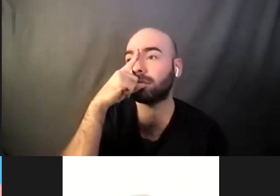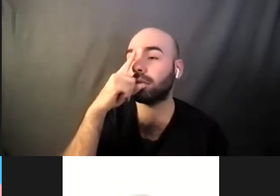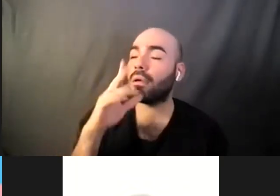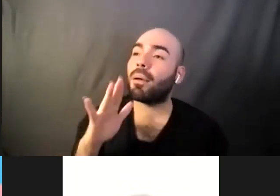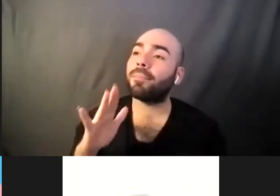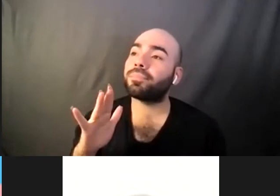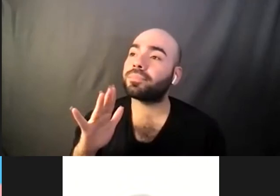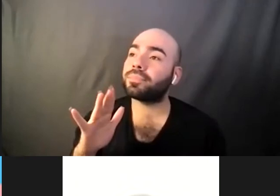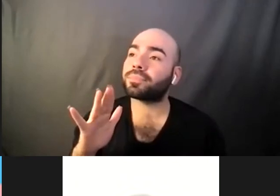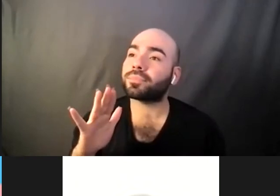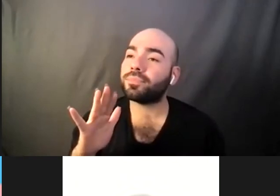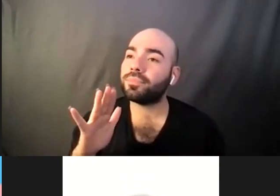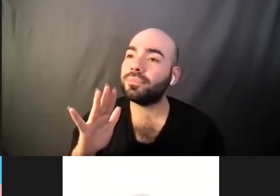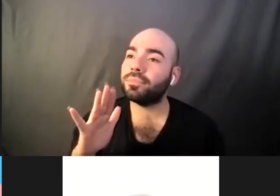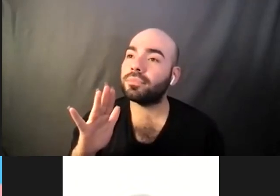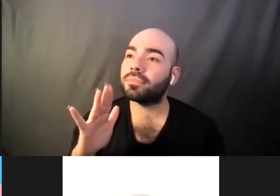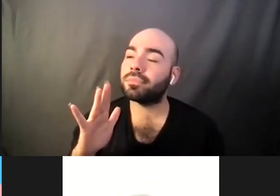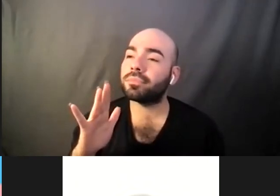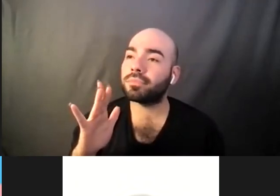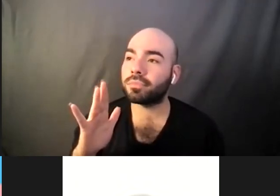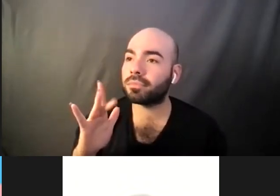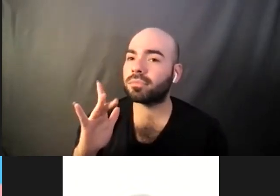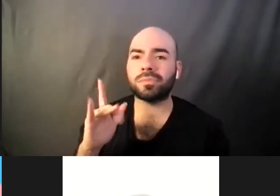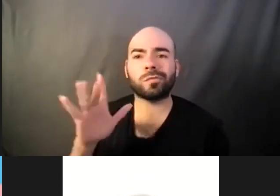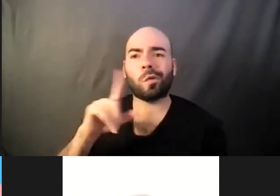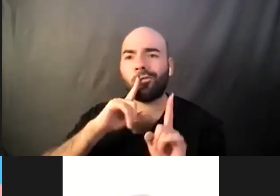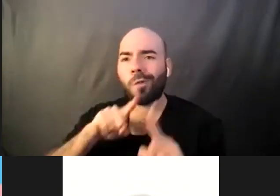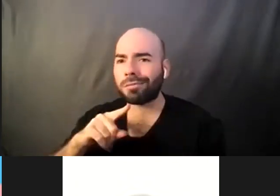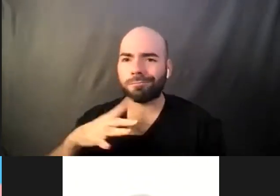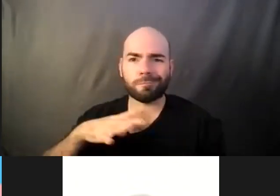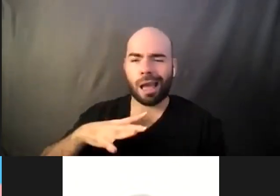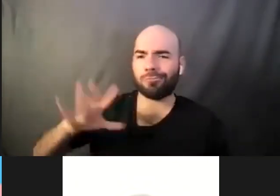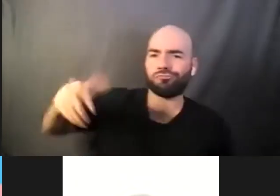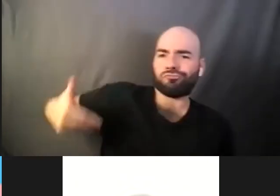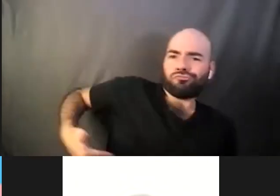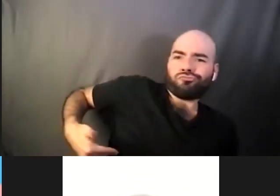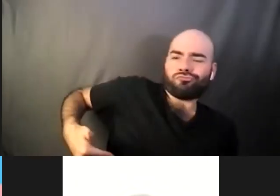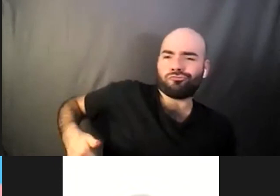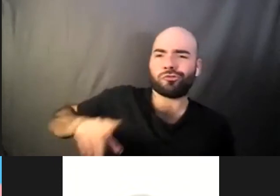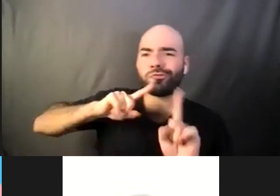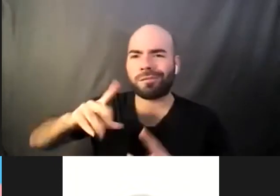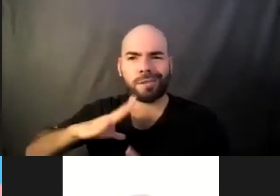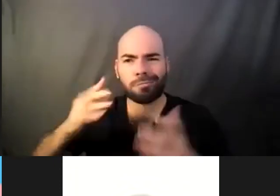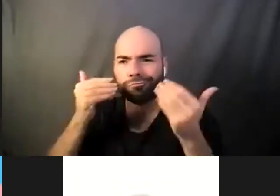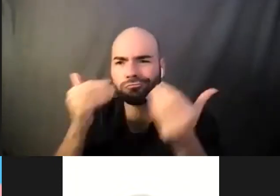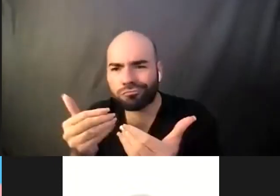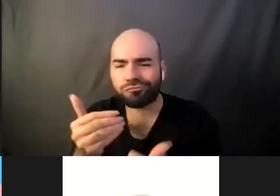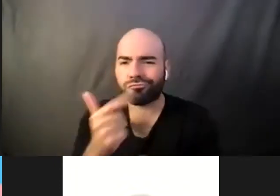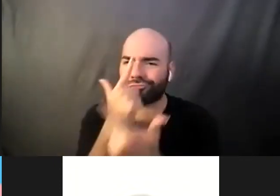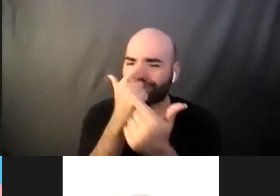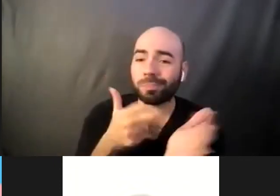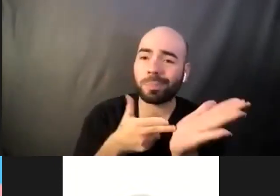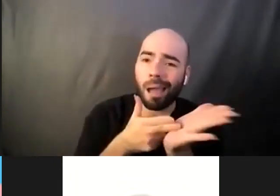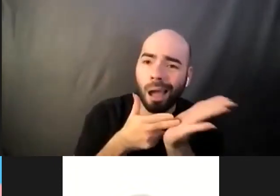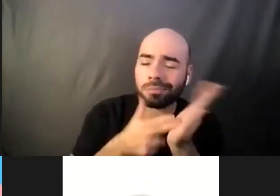And I think that, you know, have your reactions, be honest with yourself, be honest with people, you know, and just live your life stay close